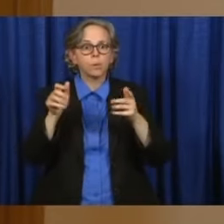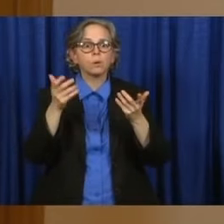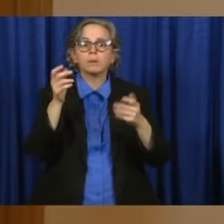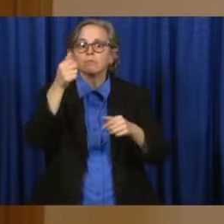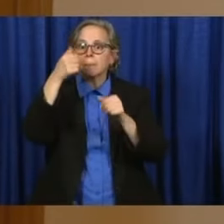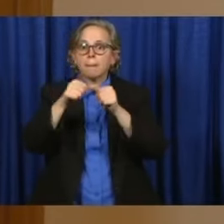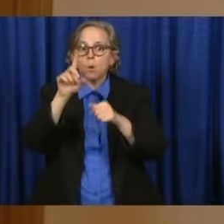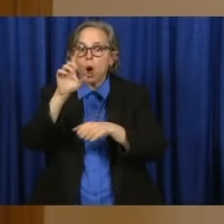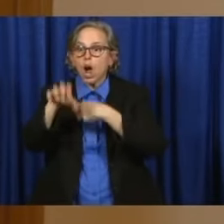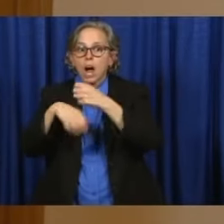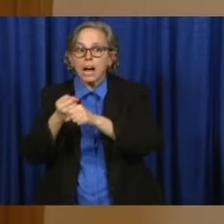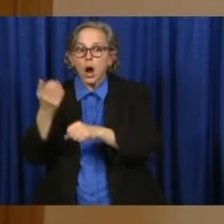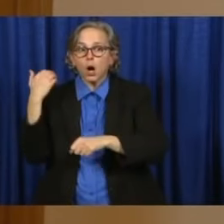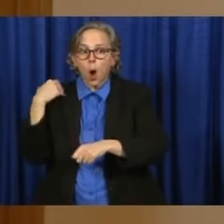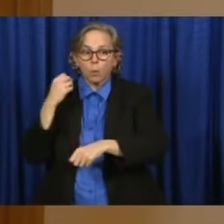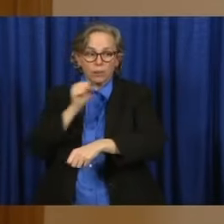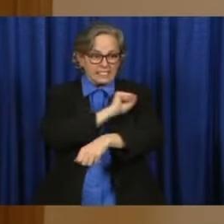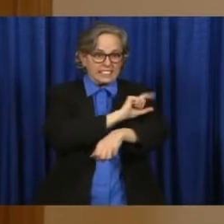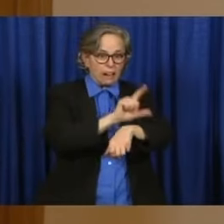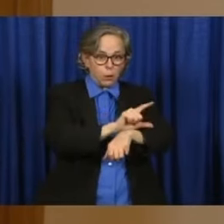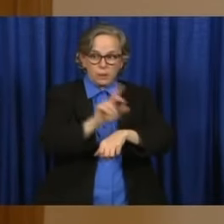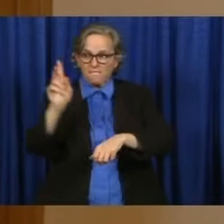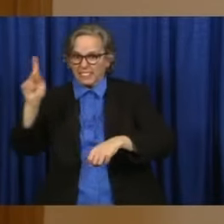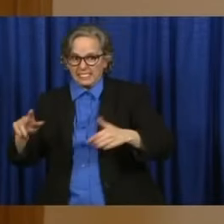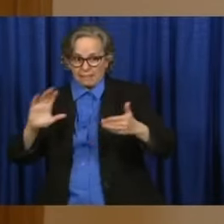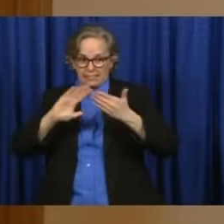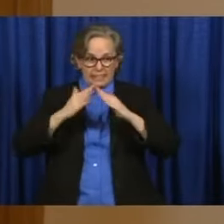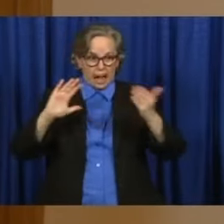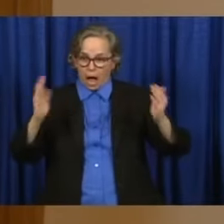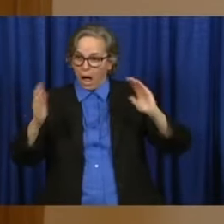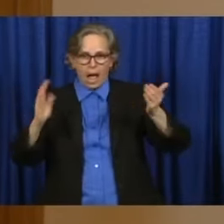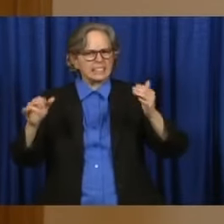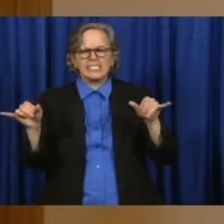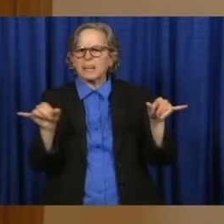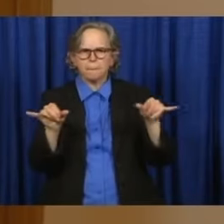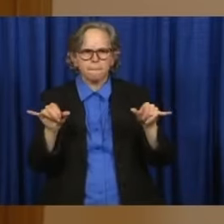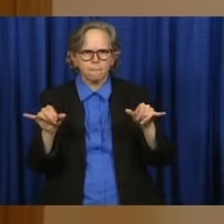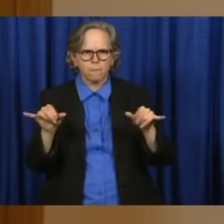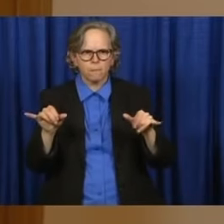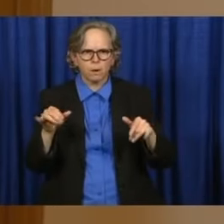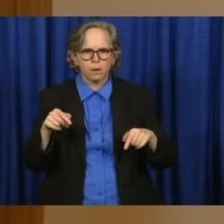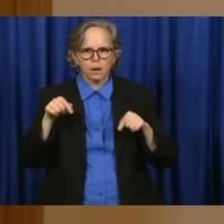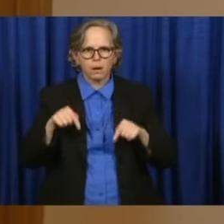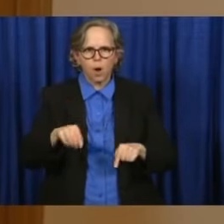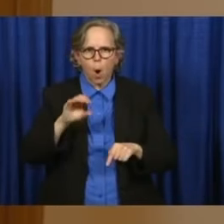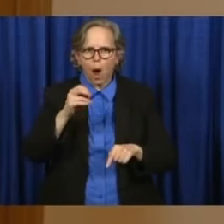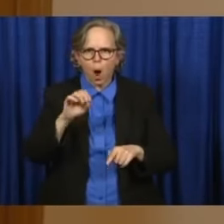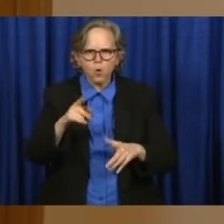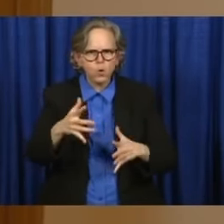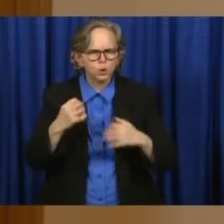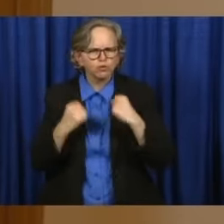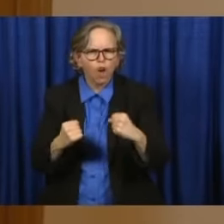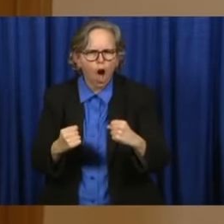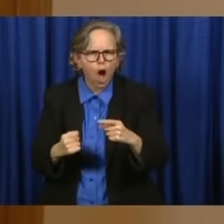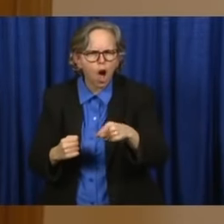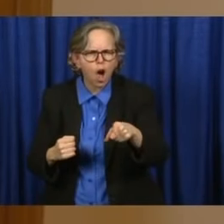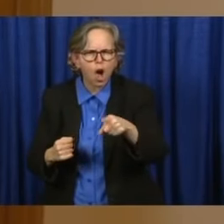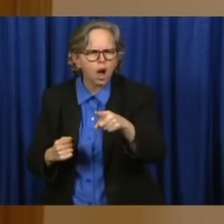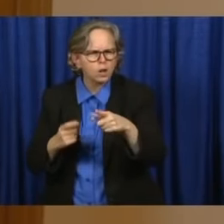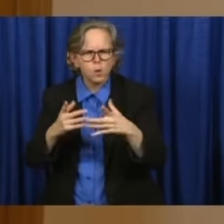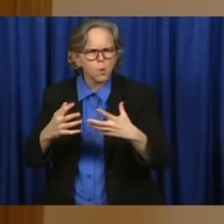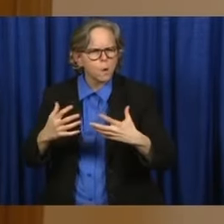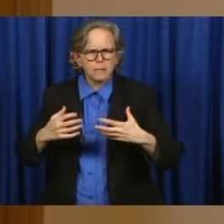So Ohio, you're making a difference. You're being strong. You're making tremendous sacrifices, and you're saving